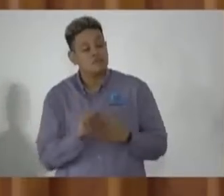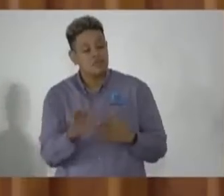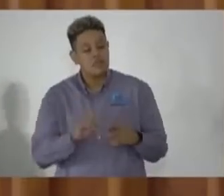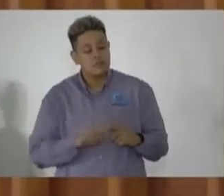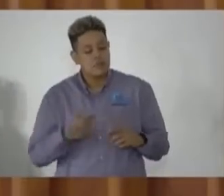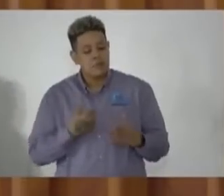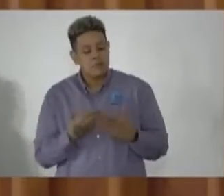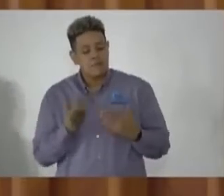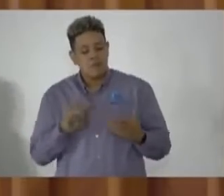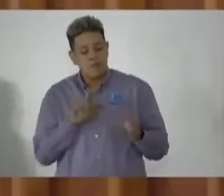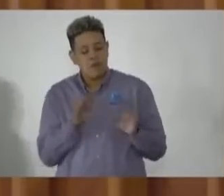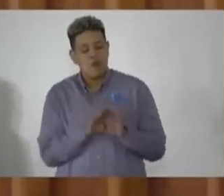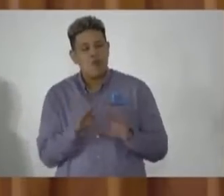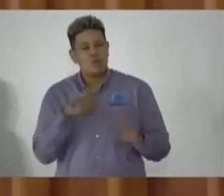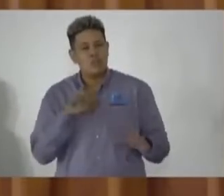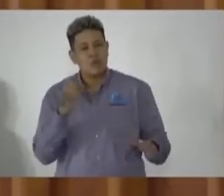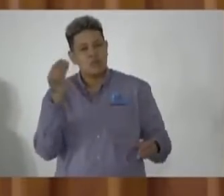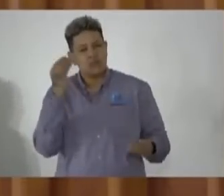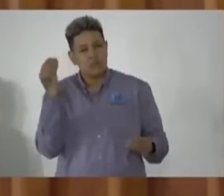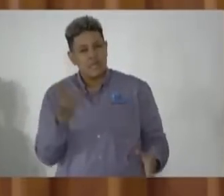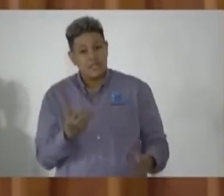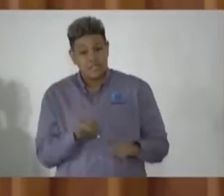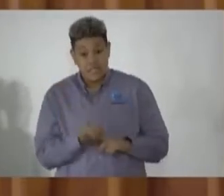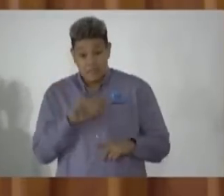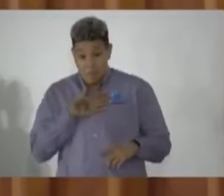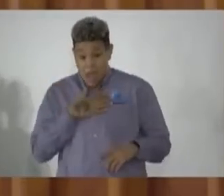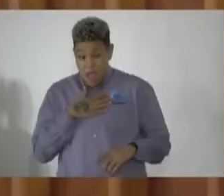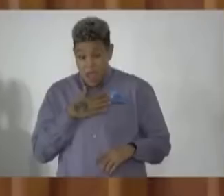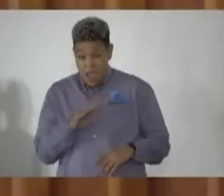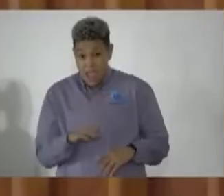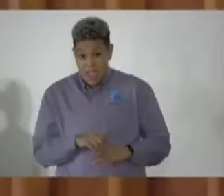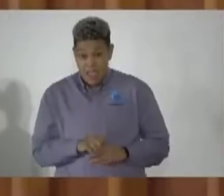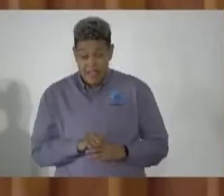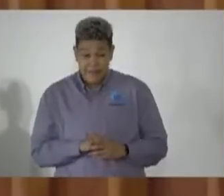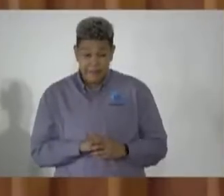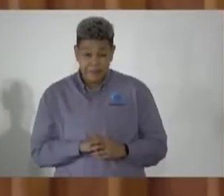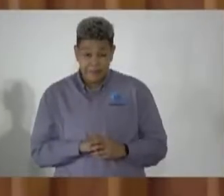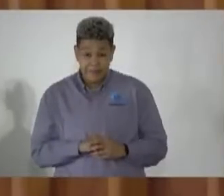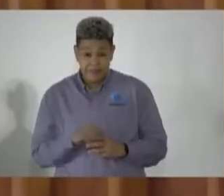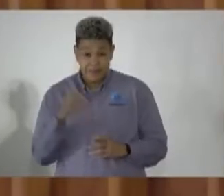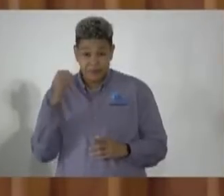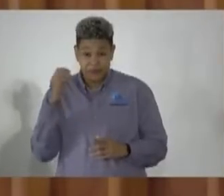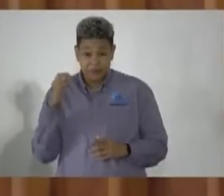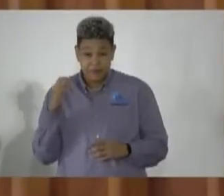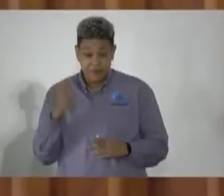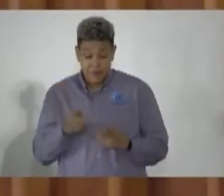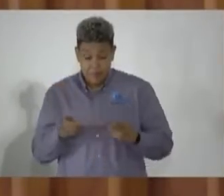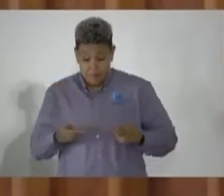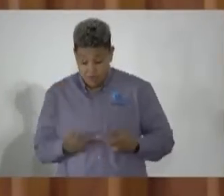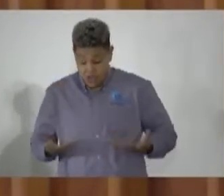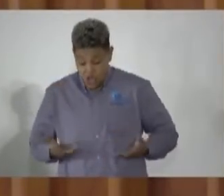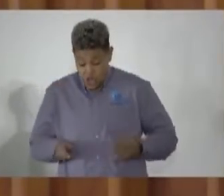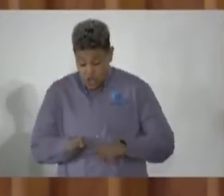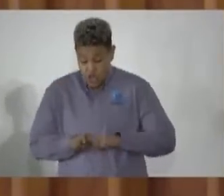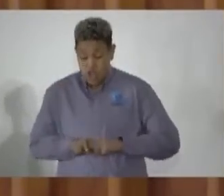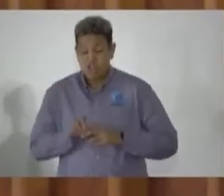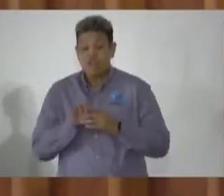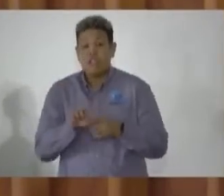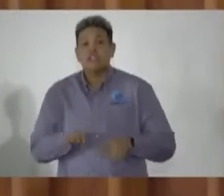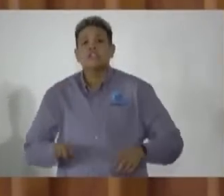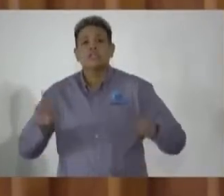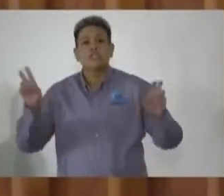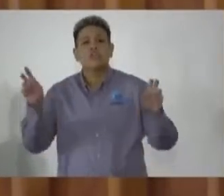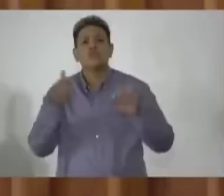But before we close, I just want to indicate that my position here in relation to this matter was